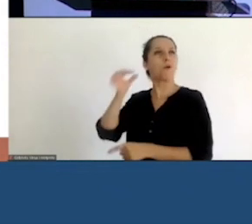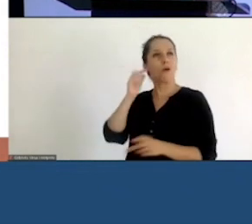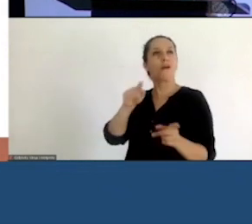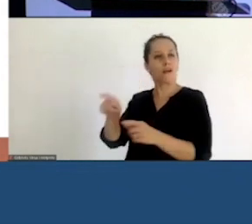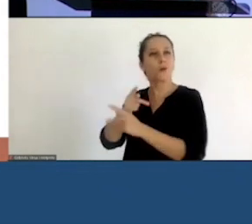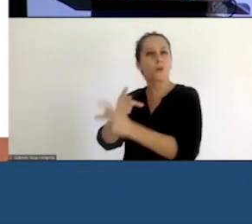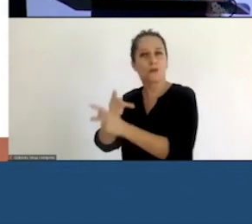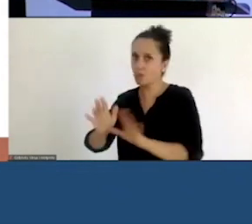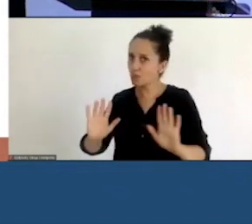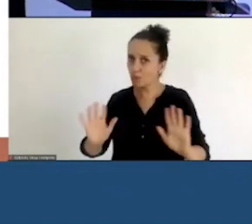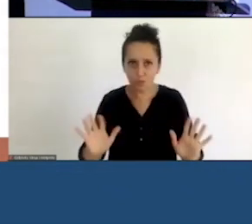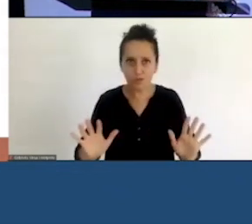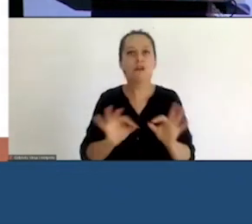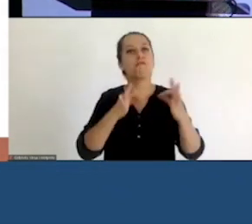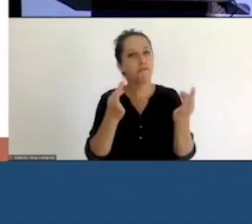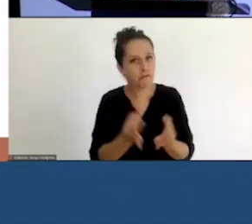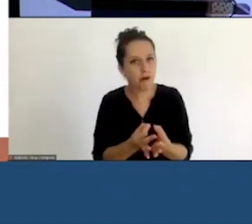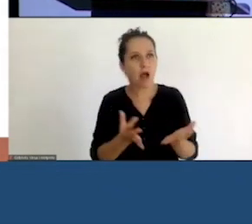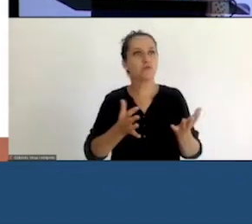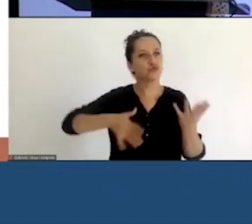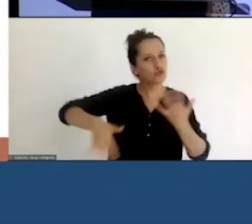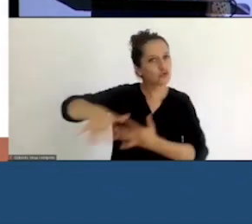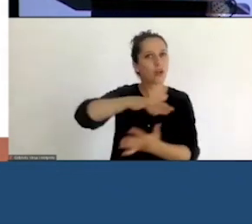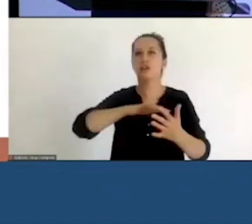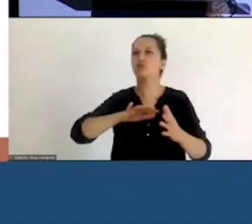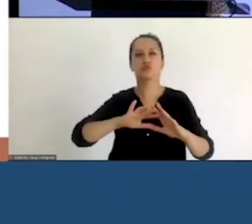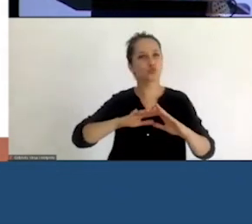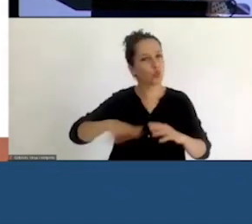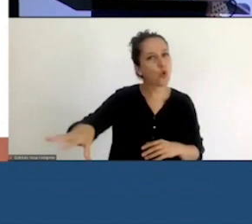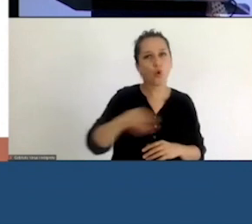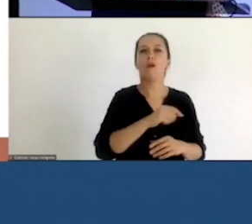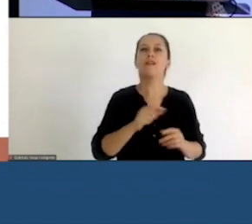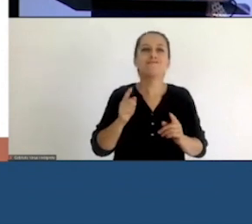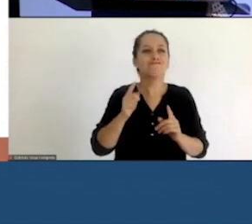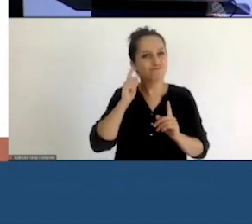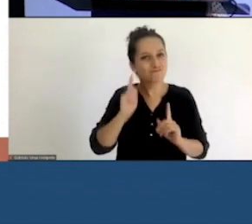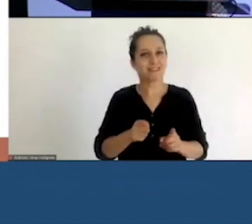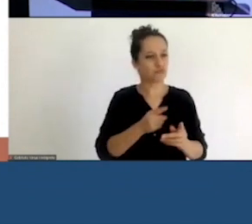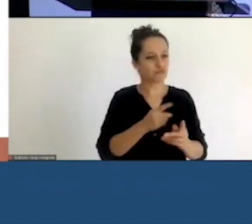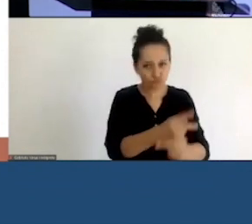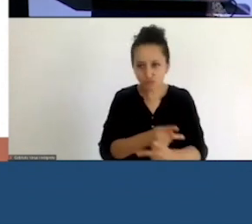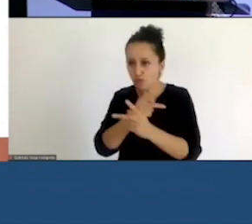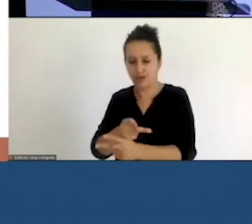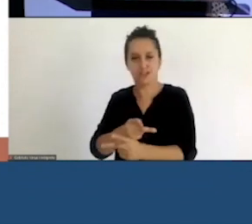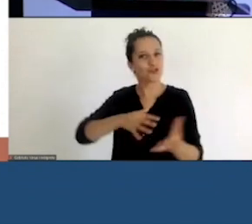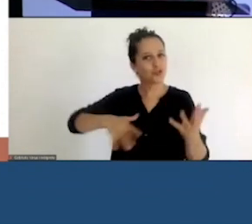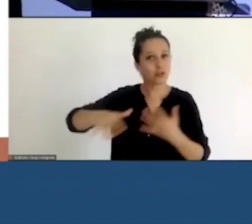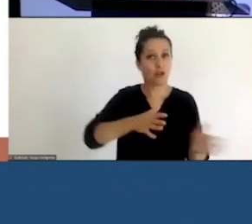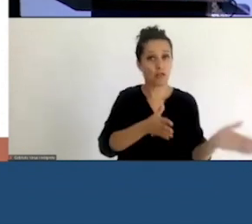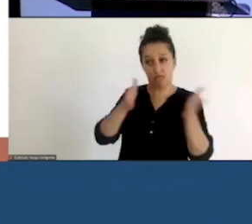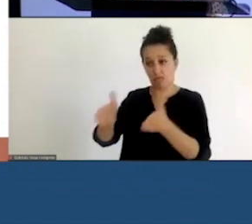entire family and the entire society. We need, therefore, to work towards a society of care, which